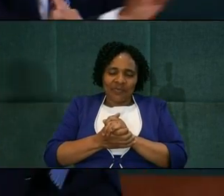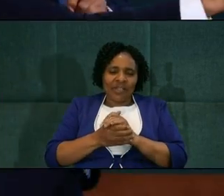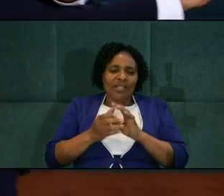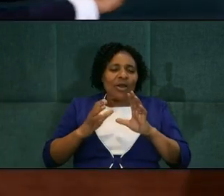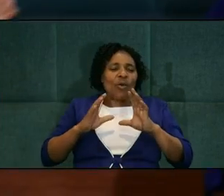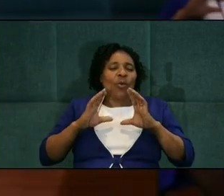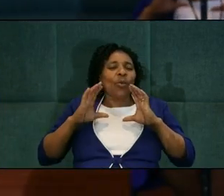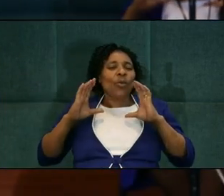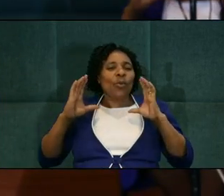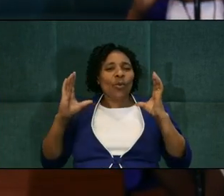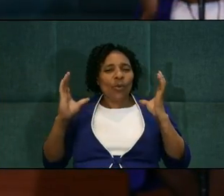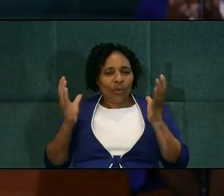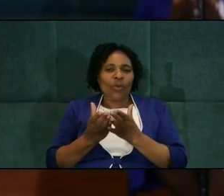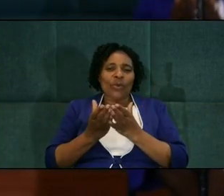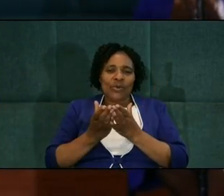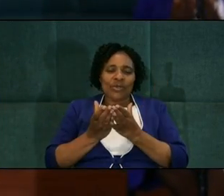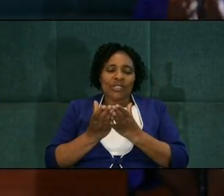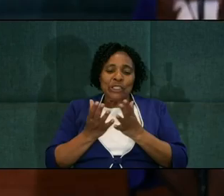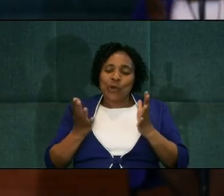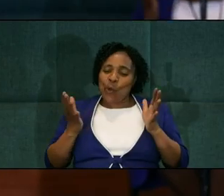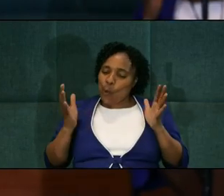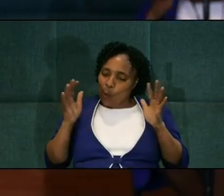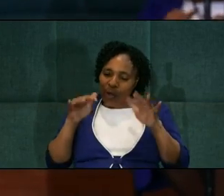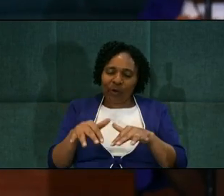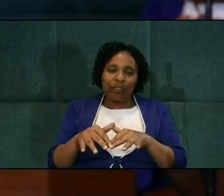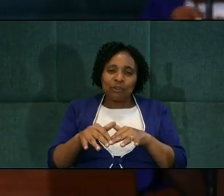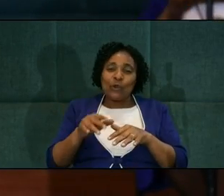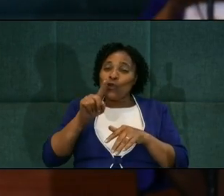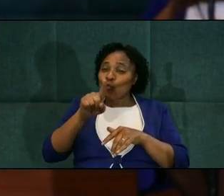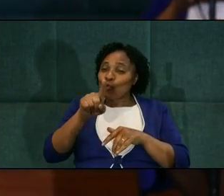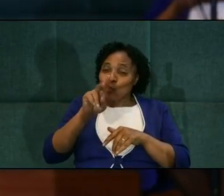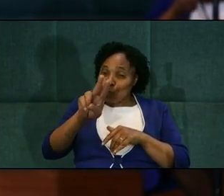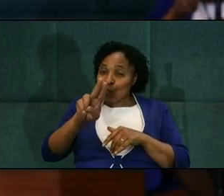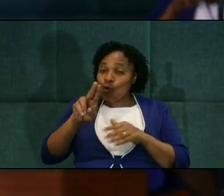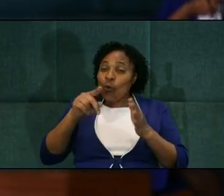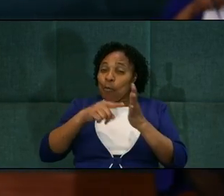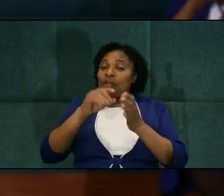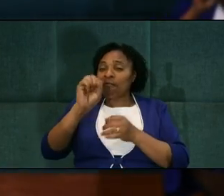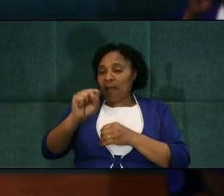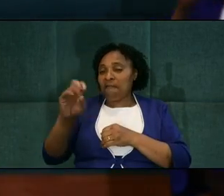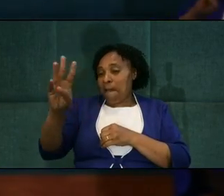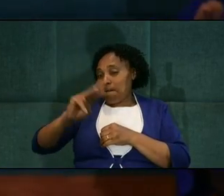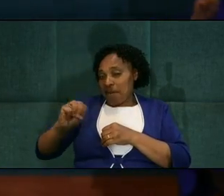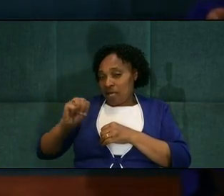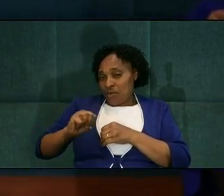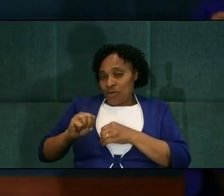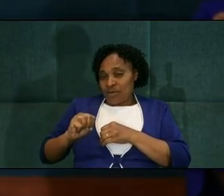The whole congregation, 2.5 million of them,